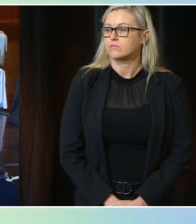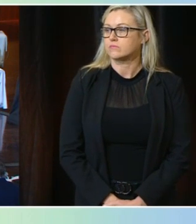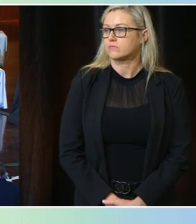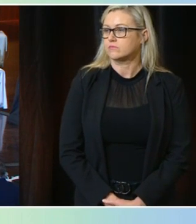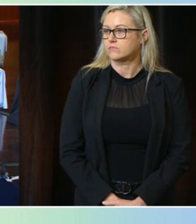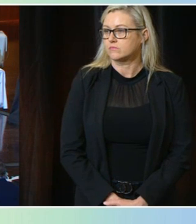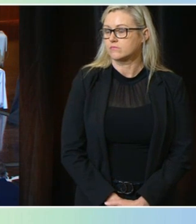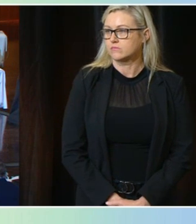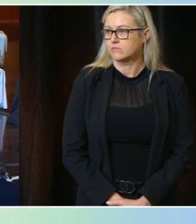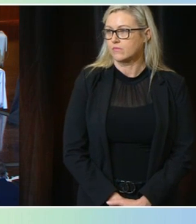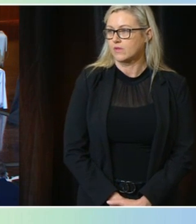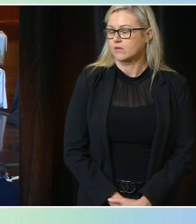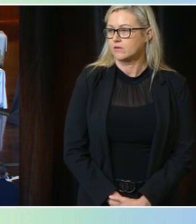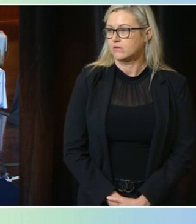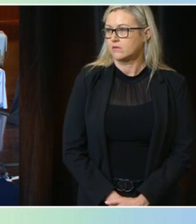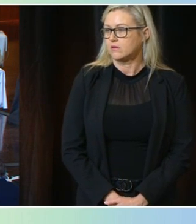you know